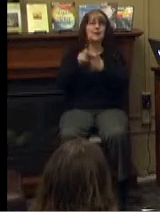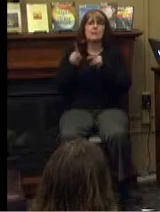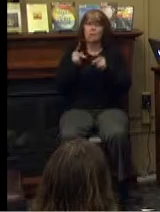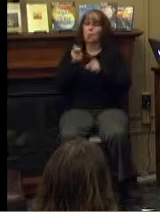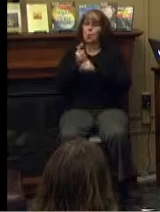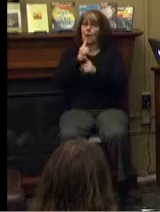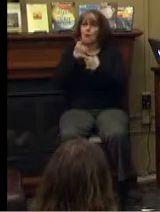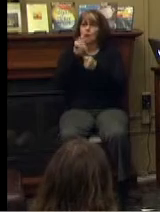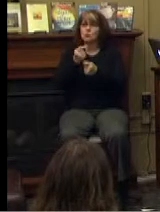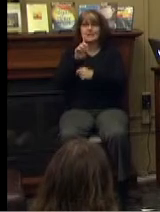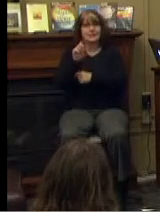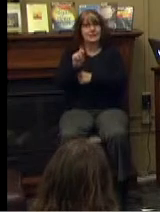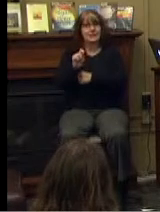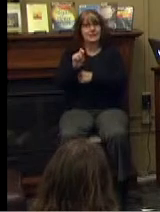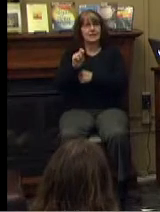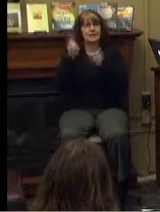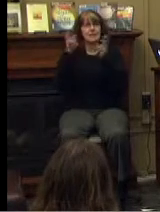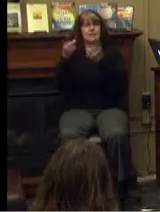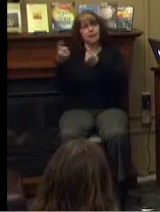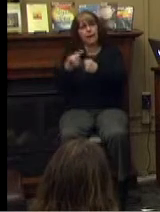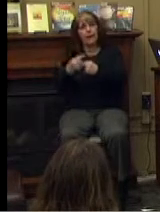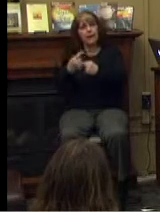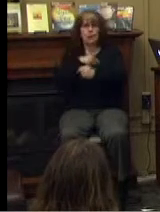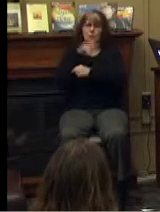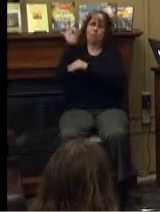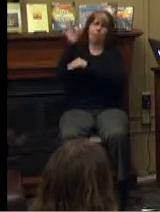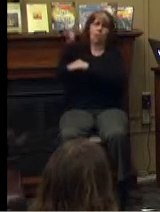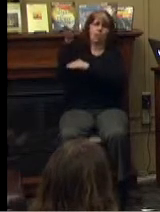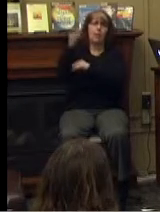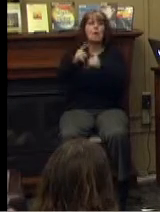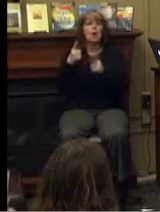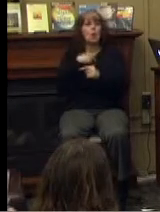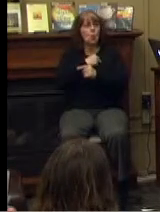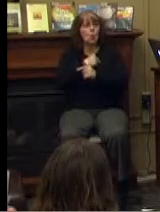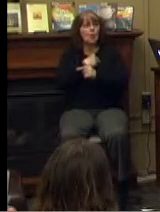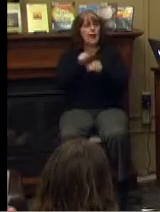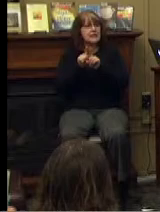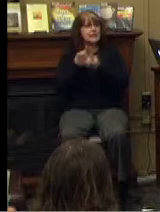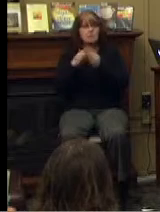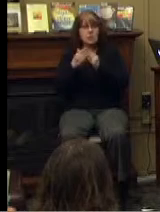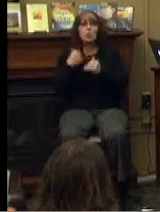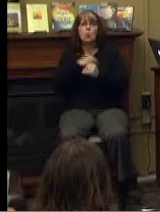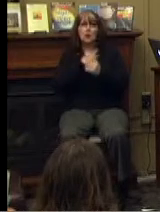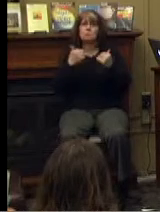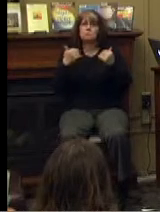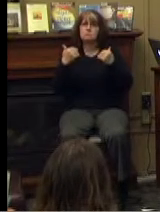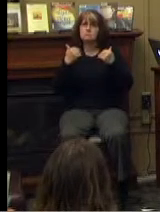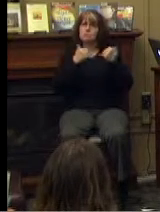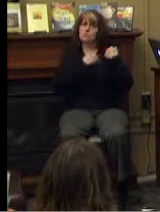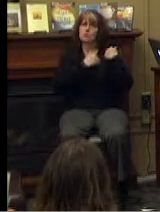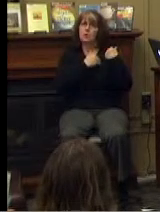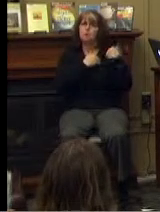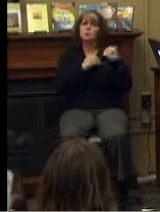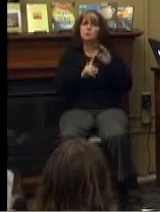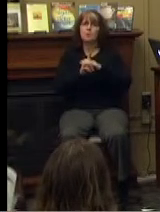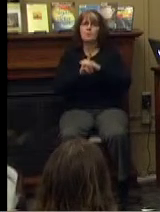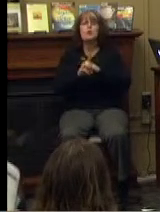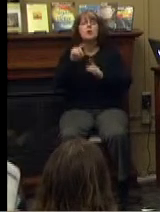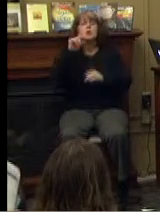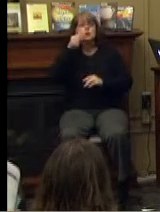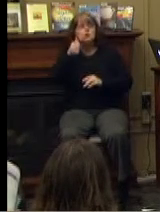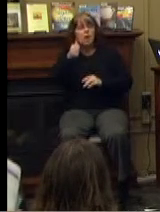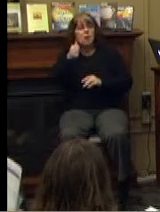show up. But we have an obligation as a community to show up. So we have, go see Joni tomorrow.